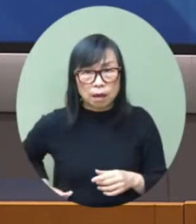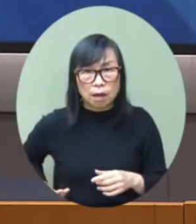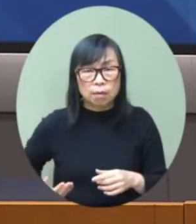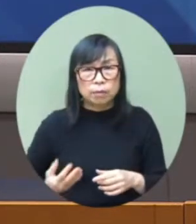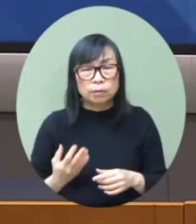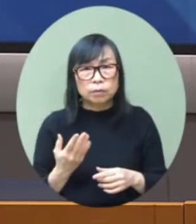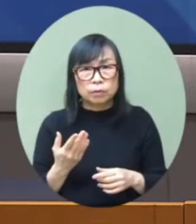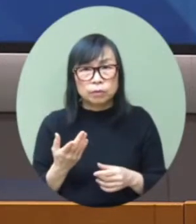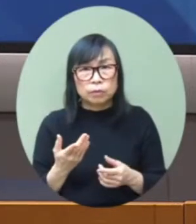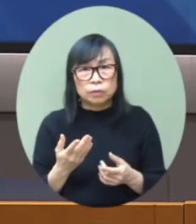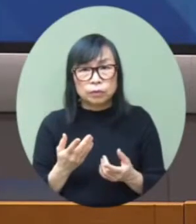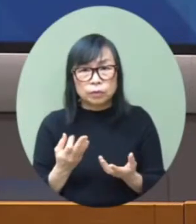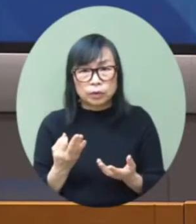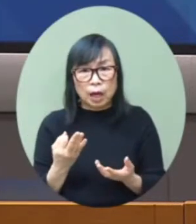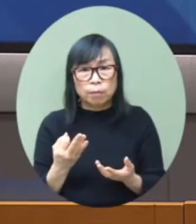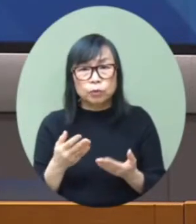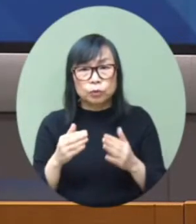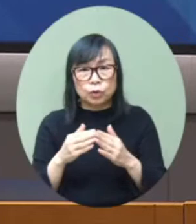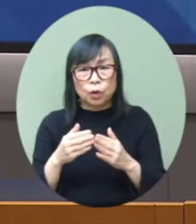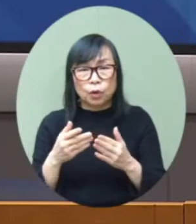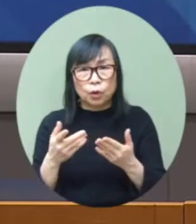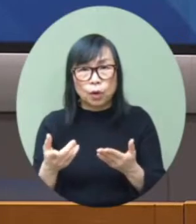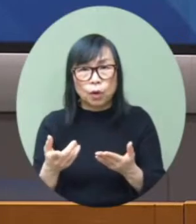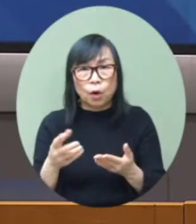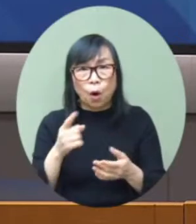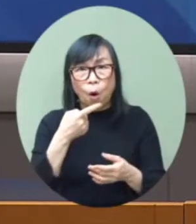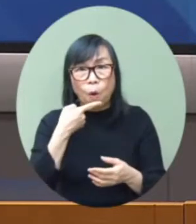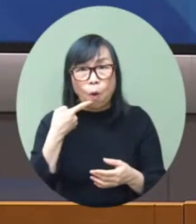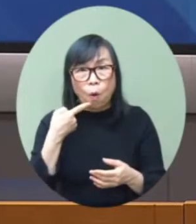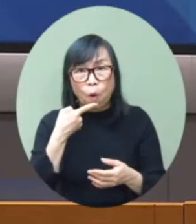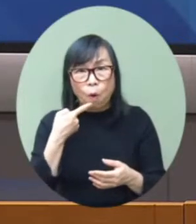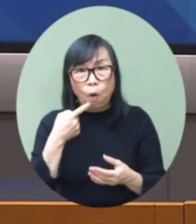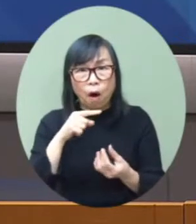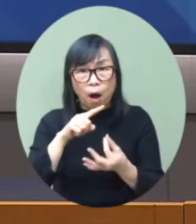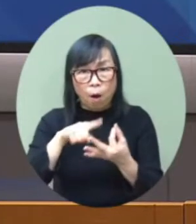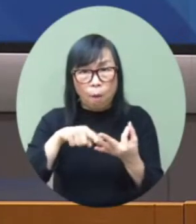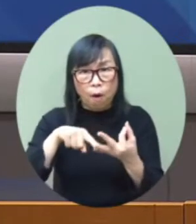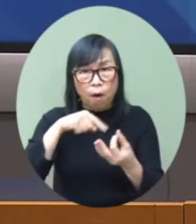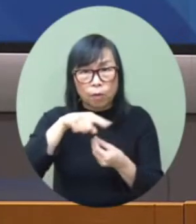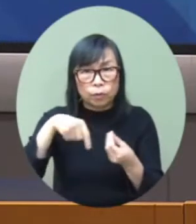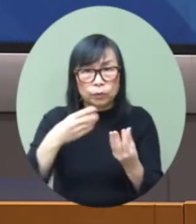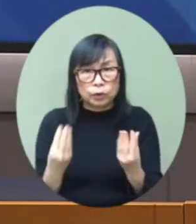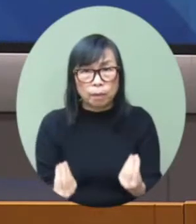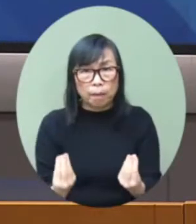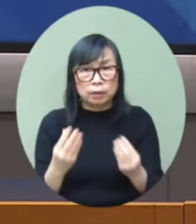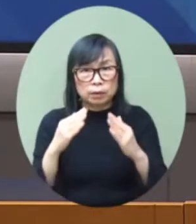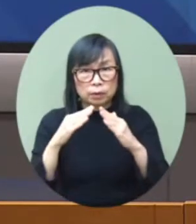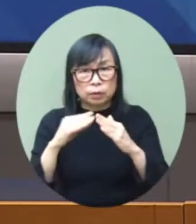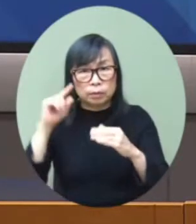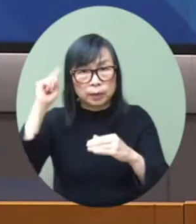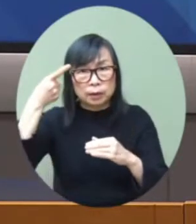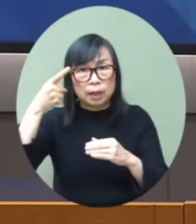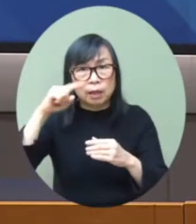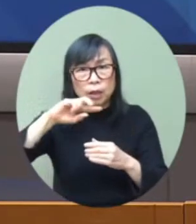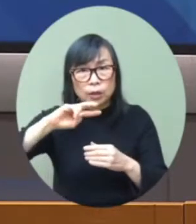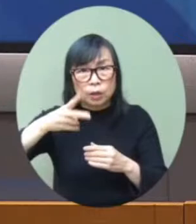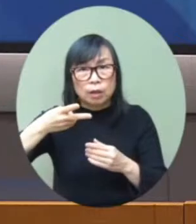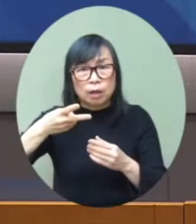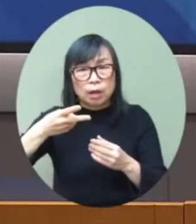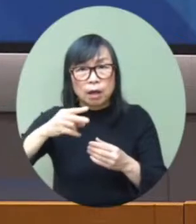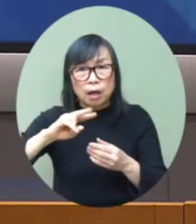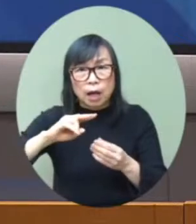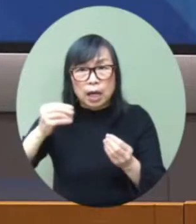We're pleased to see that the Tonghua Groups of Hospital has made available